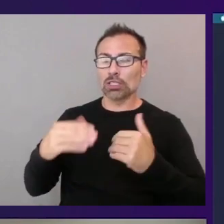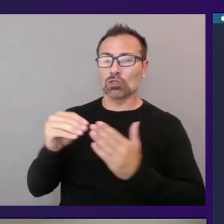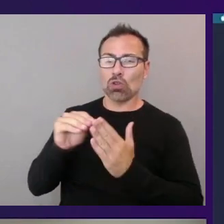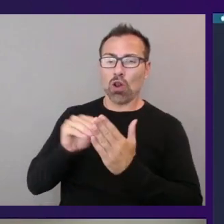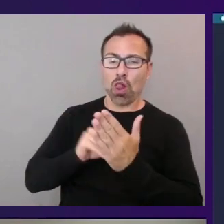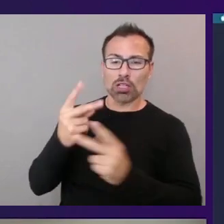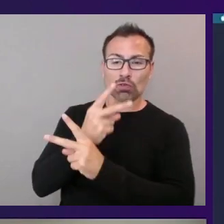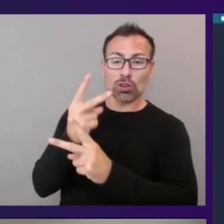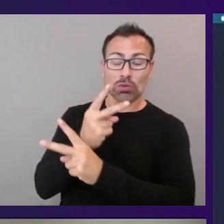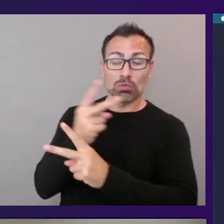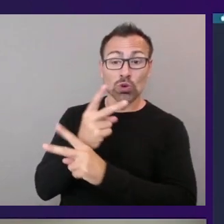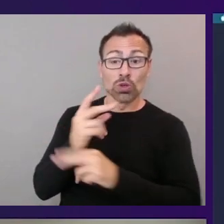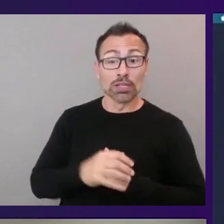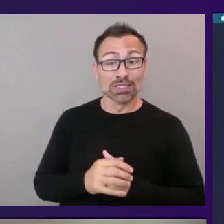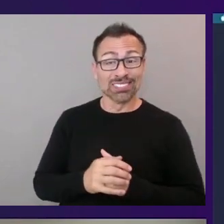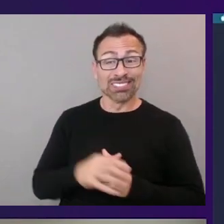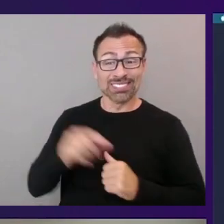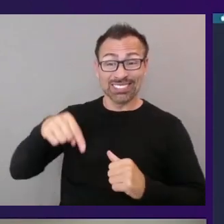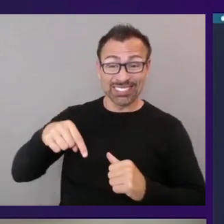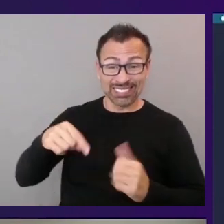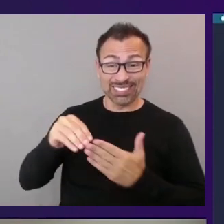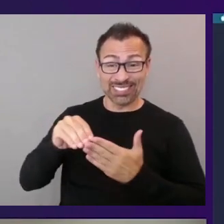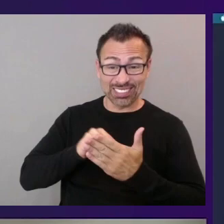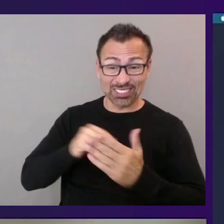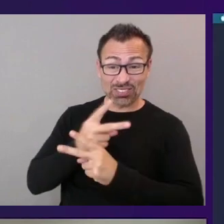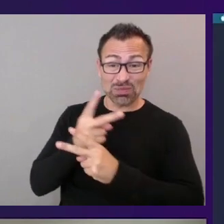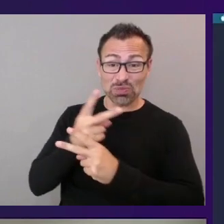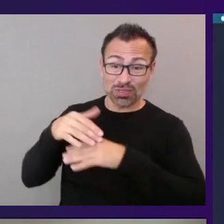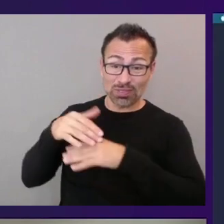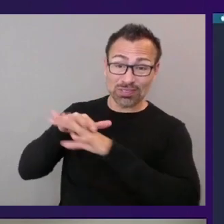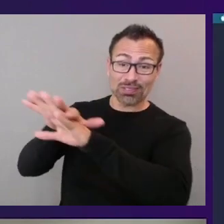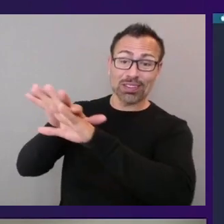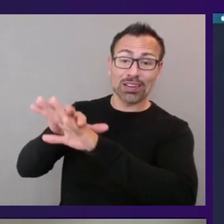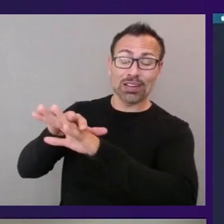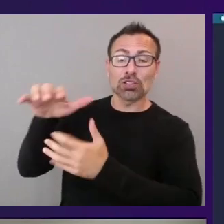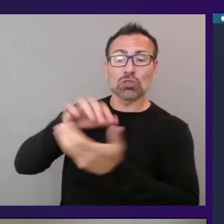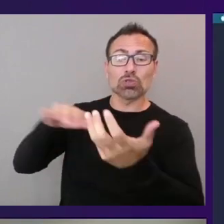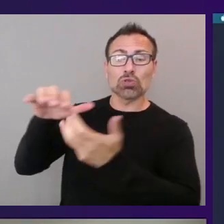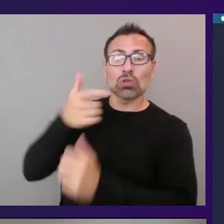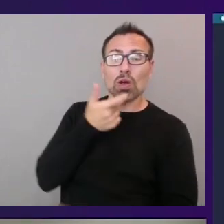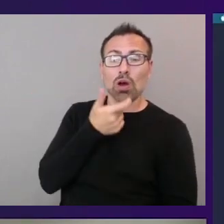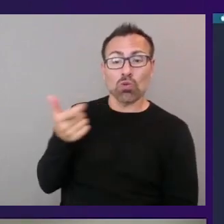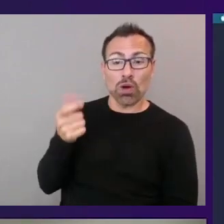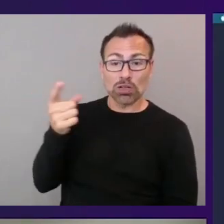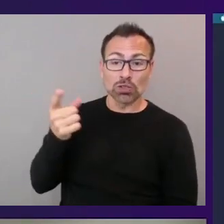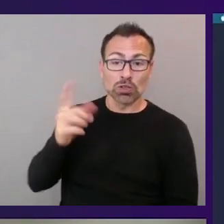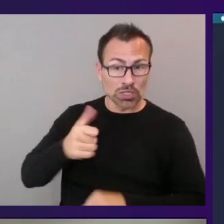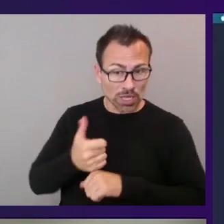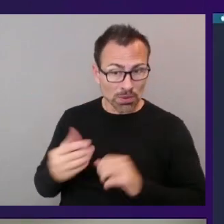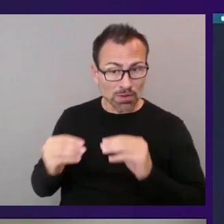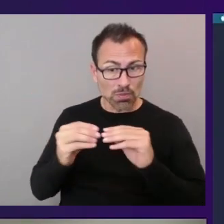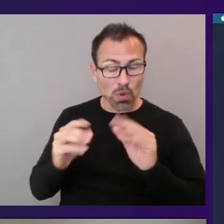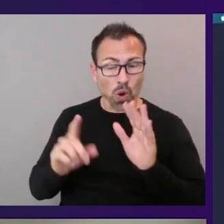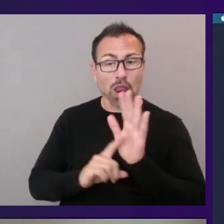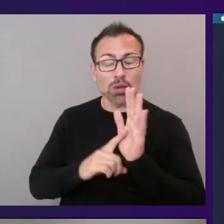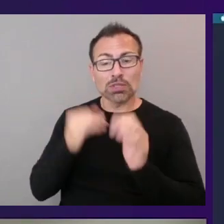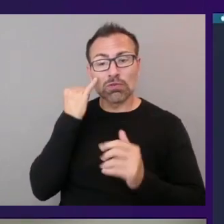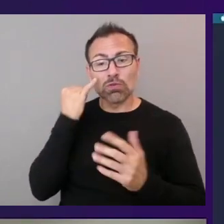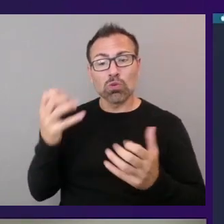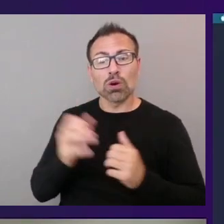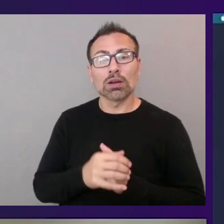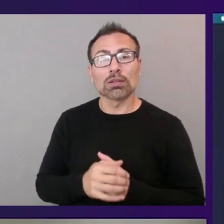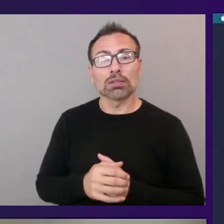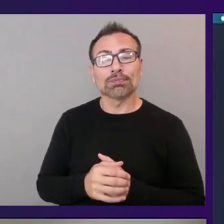CloudWatch, so you can perform far more advanced alerting there. If I just jump across here, we'll see the logs that